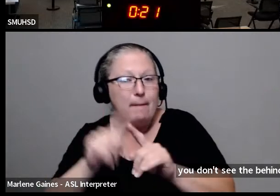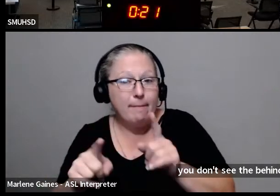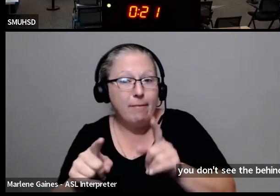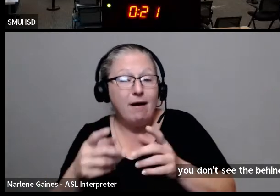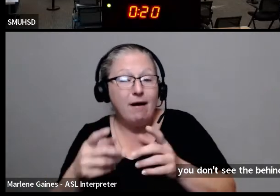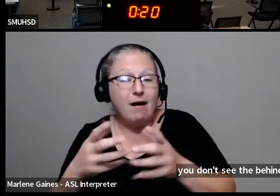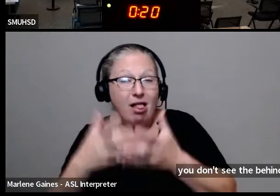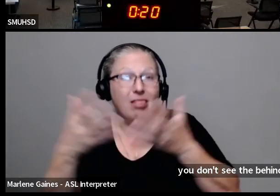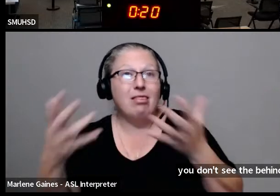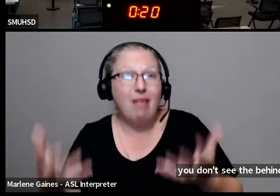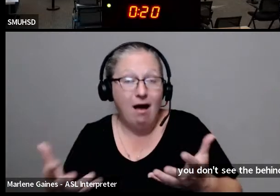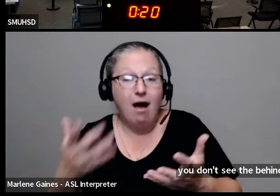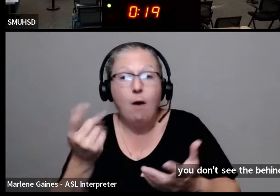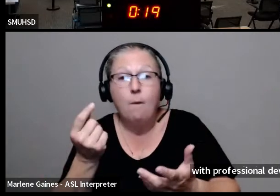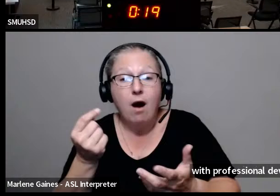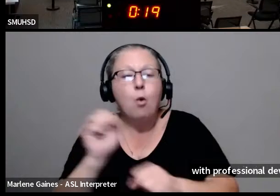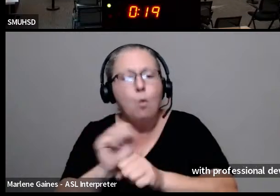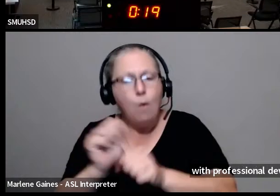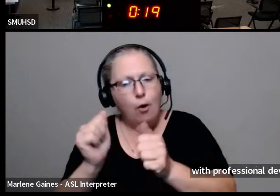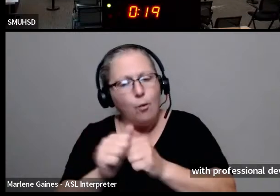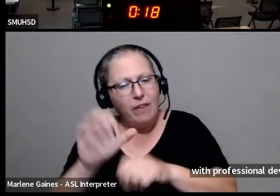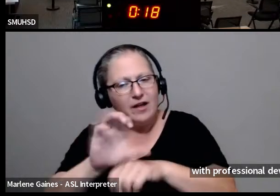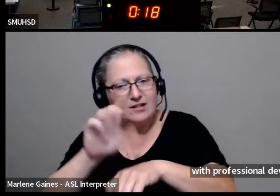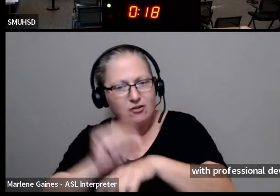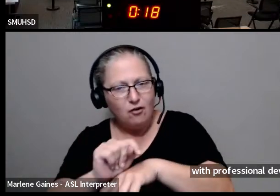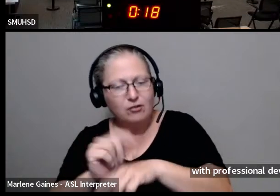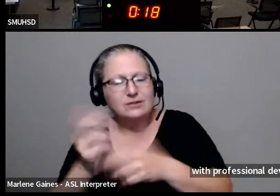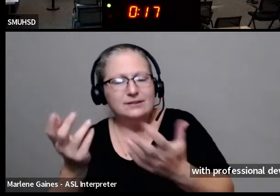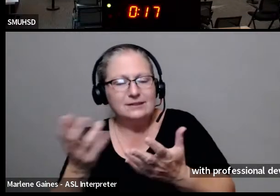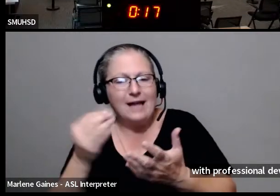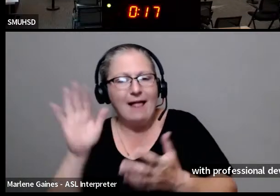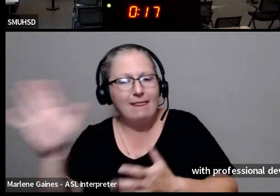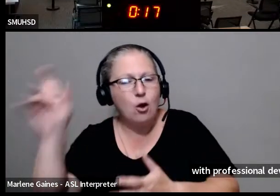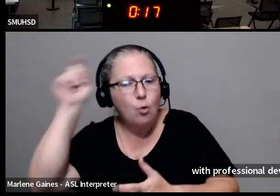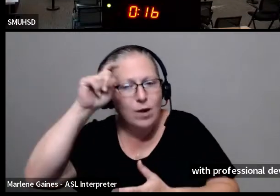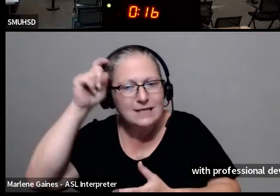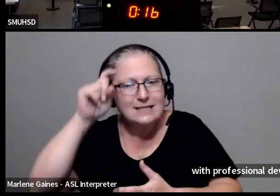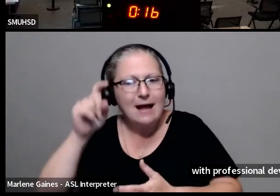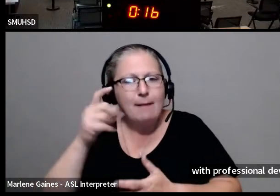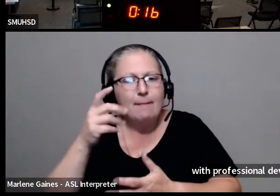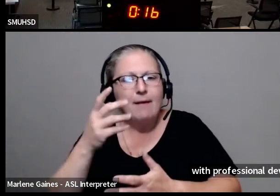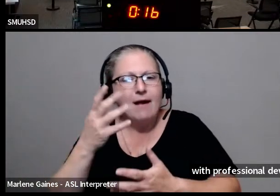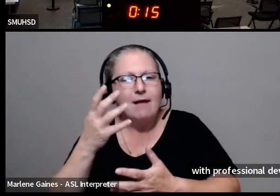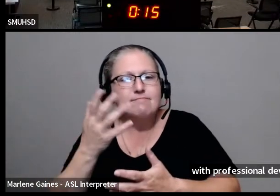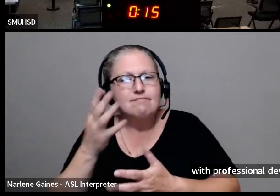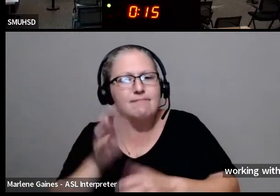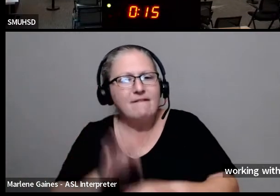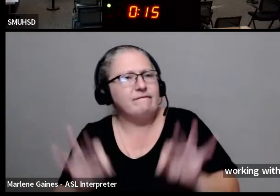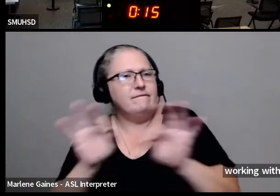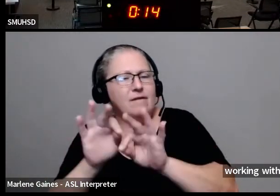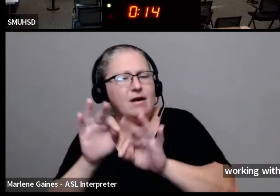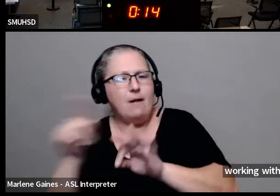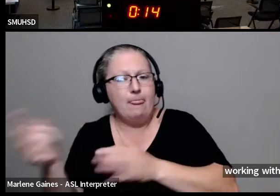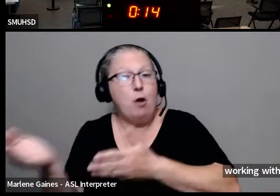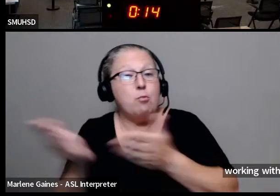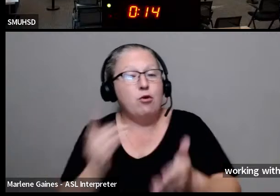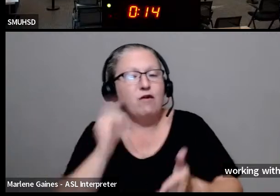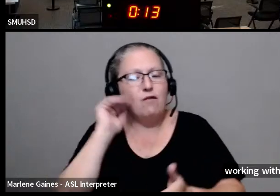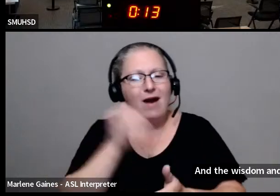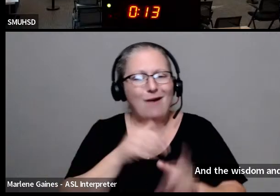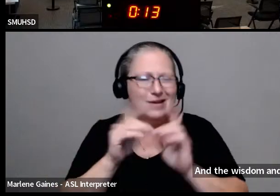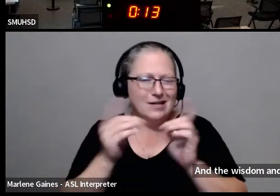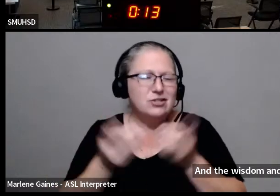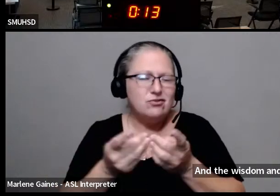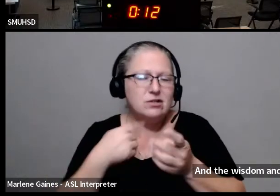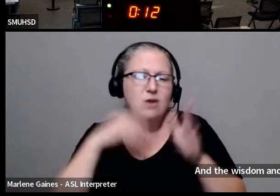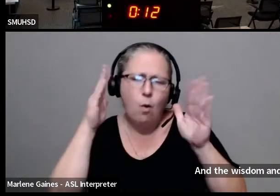it is working with these consultants and the wisdom and the value that they bring to our districts. And so